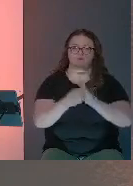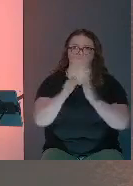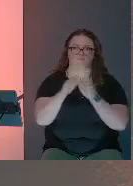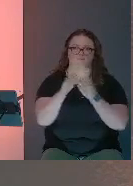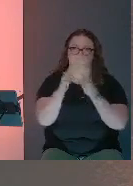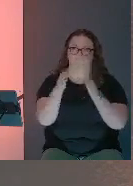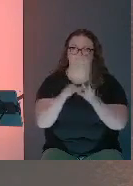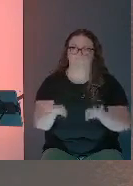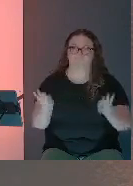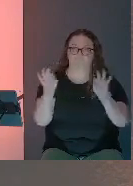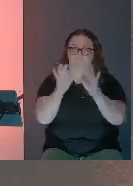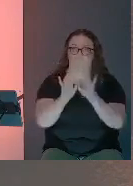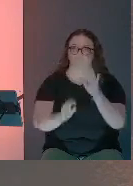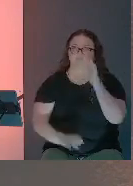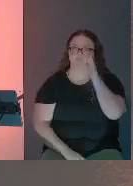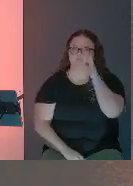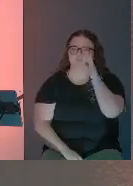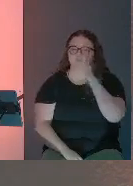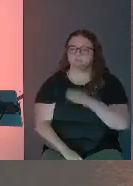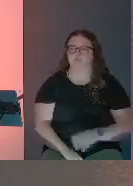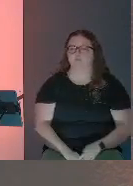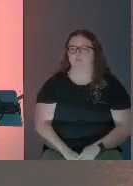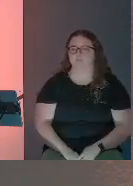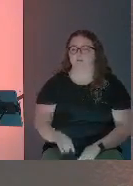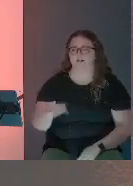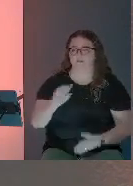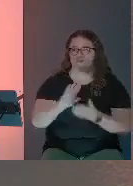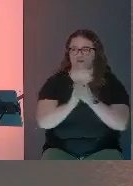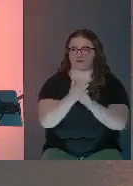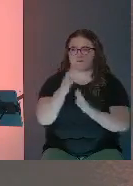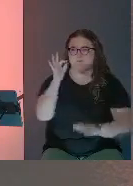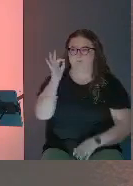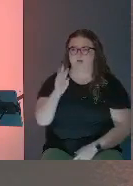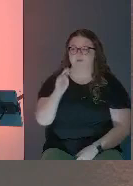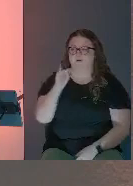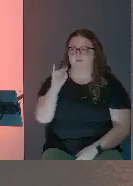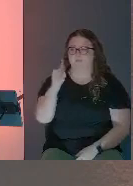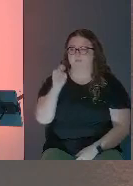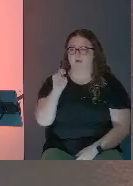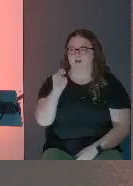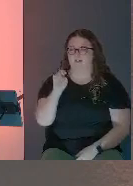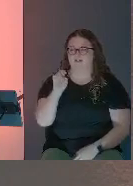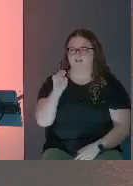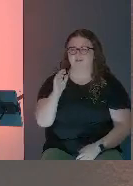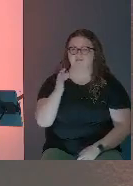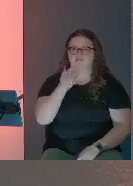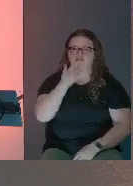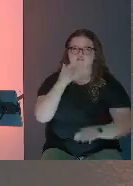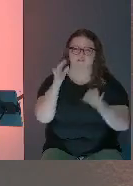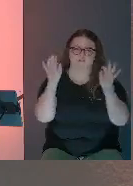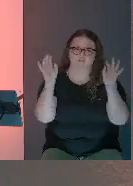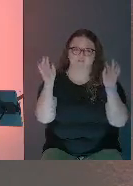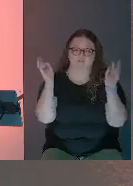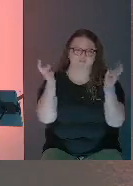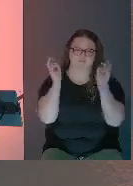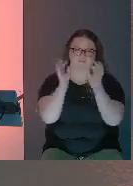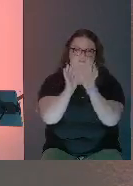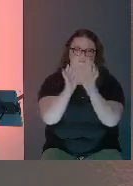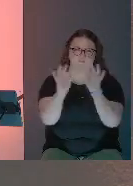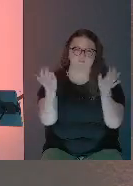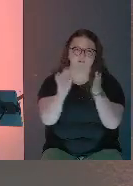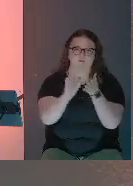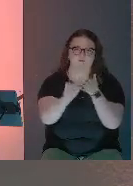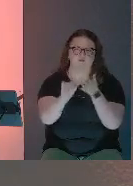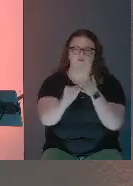really significant. This has become Pastor Mike's favorite verse or passage, right? Those of you that were